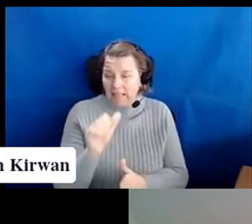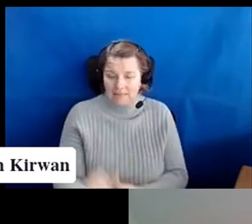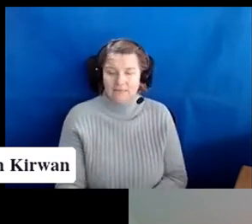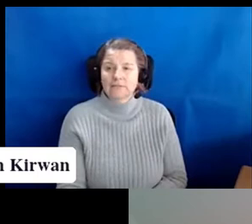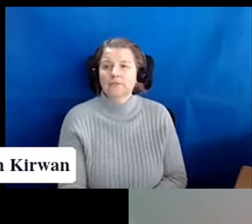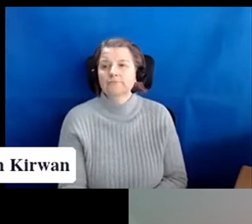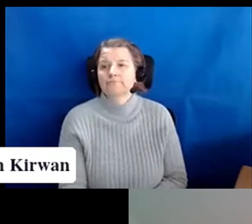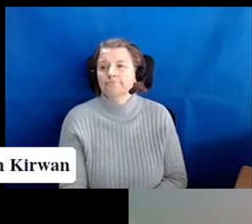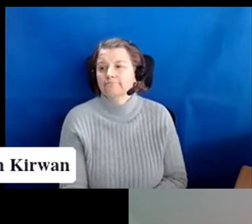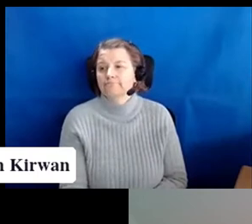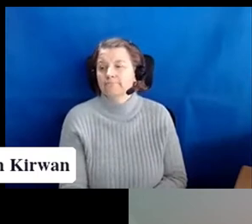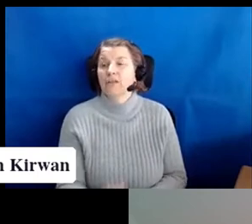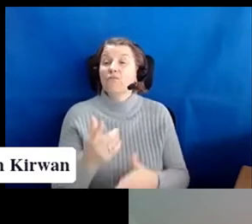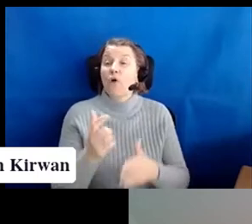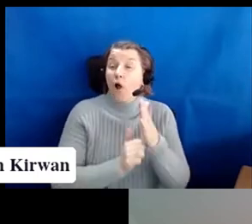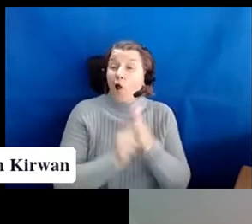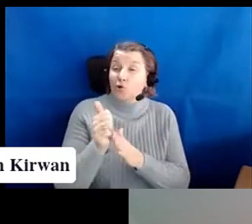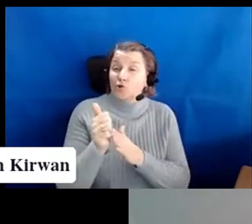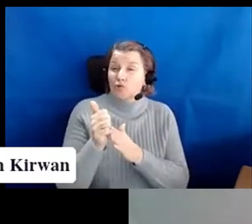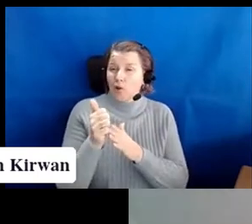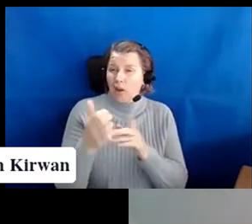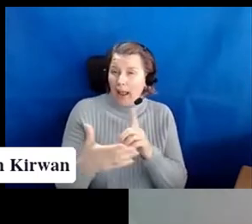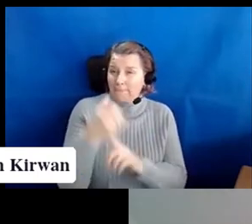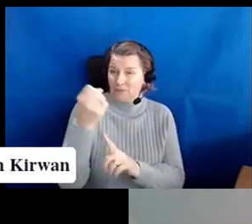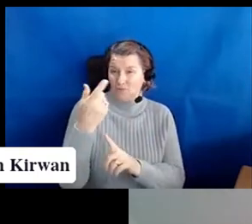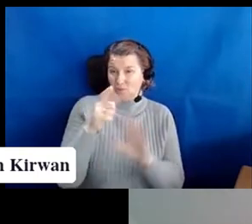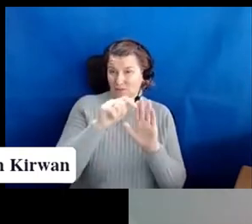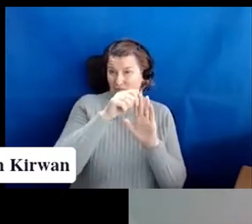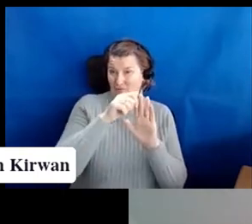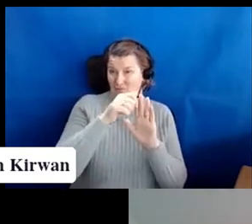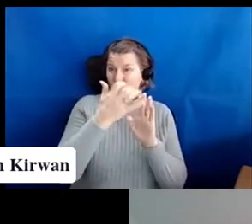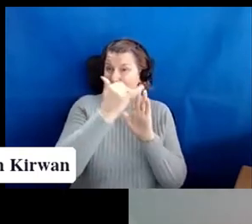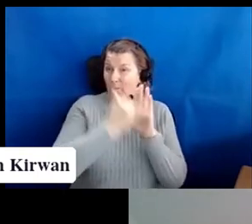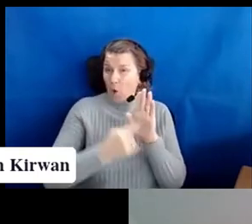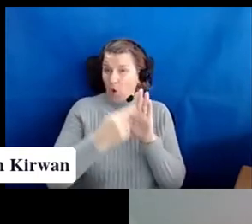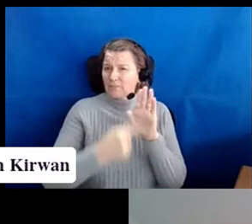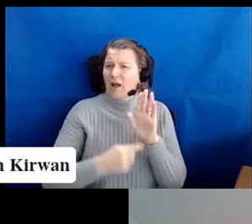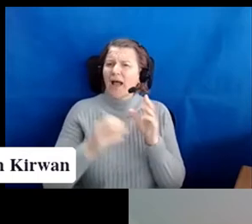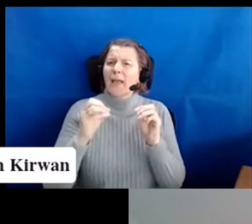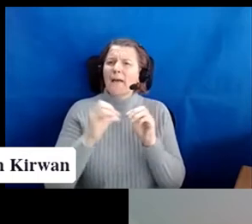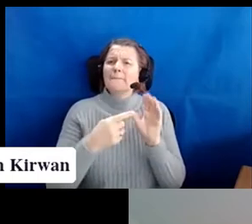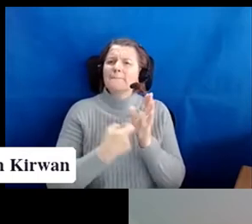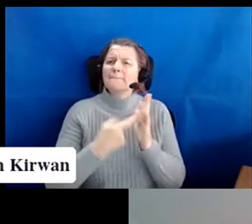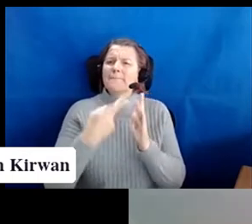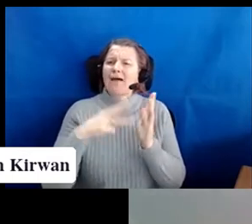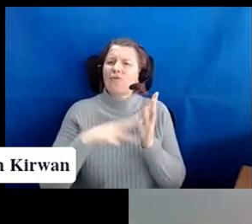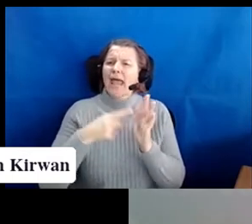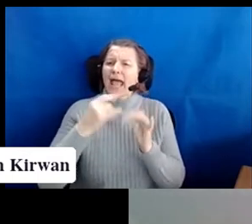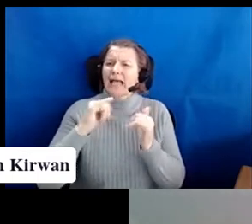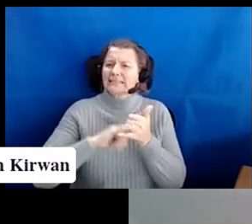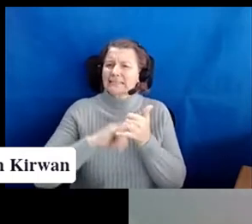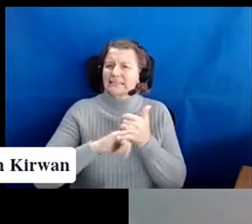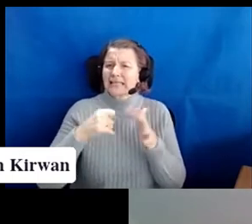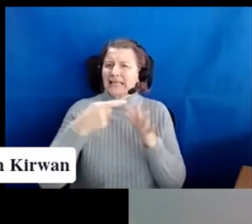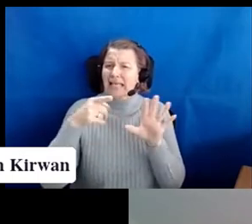The idea for cultural ambition came from a report that was published by Baroness Kay Andrews, which was titled